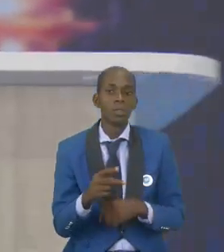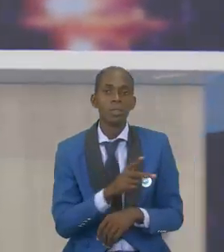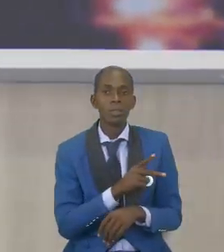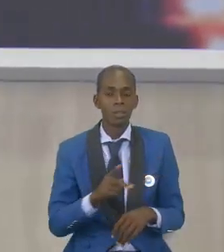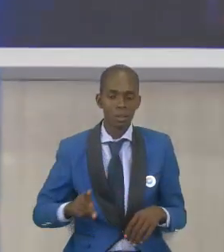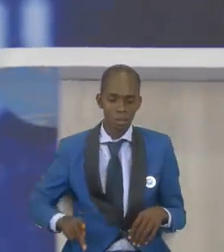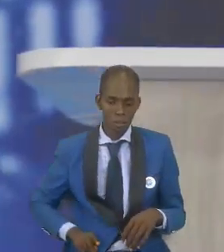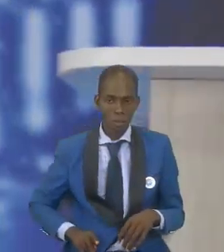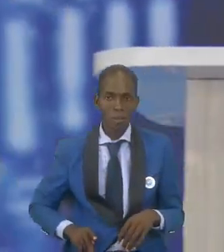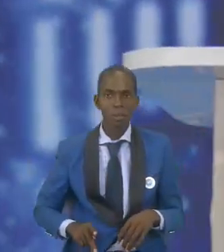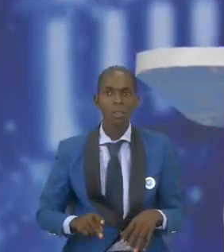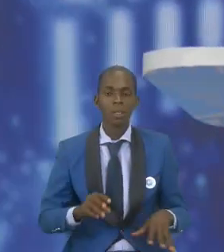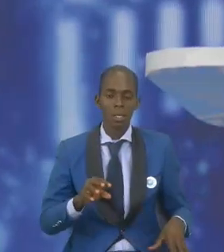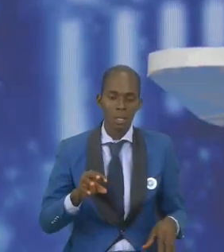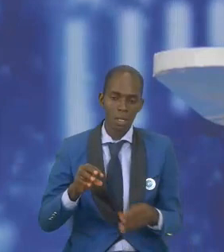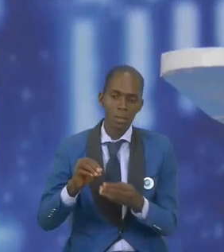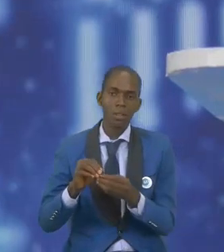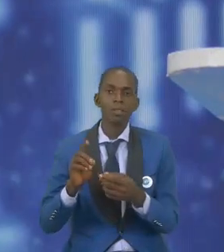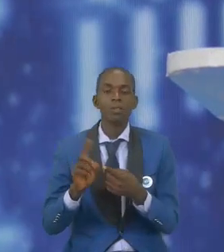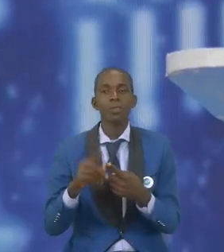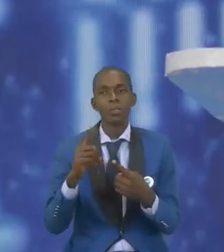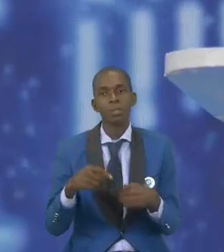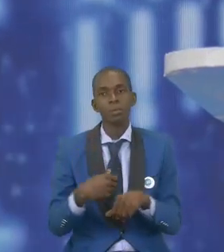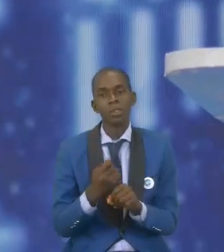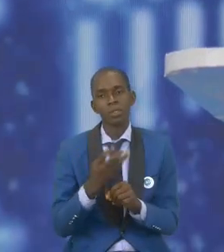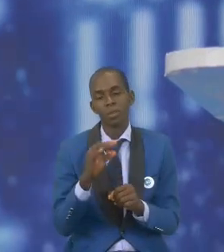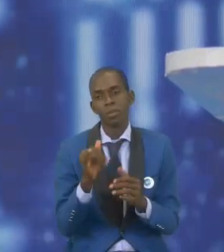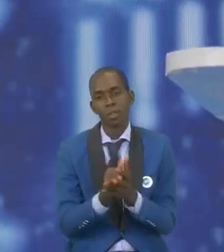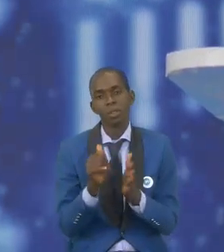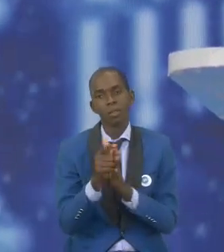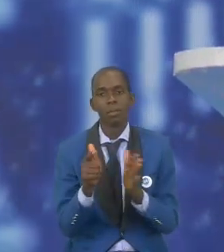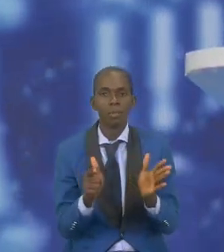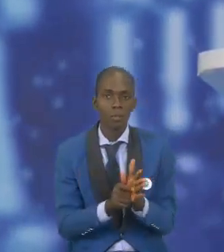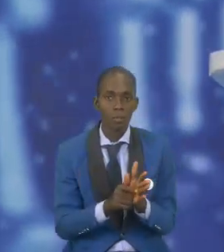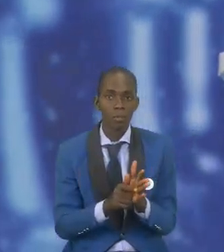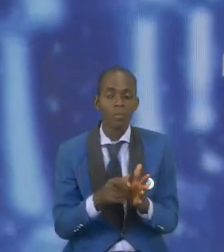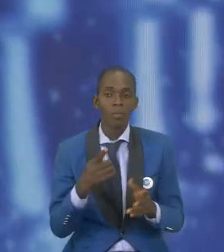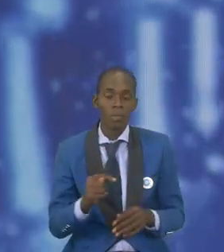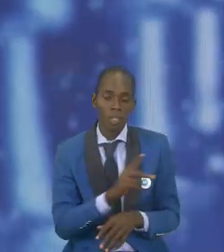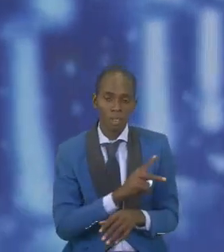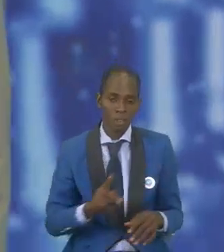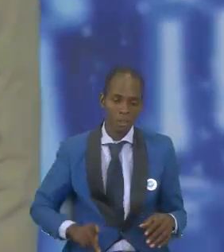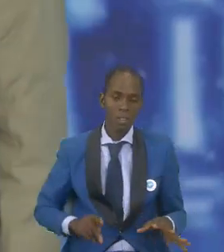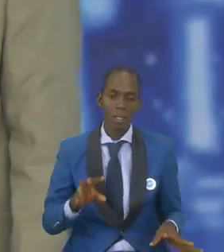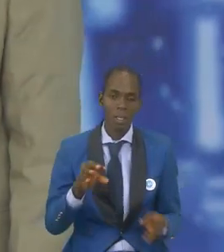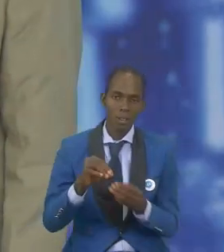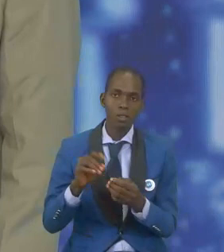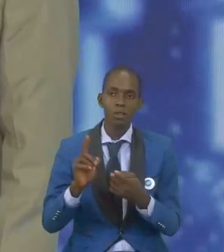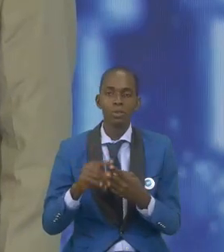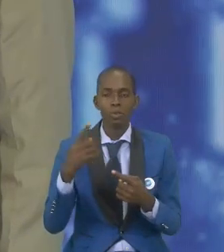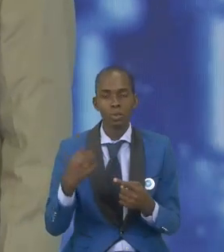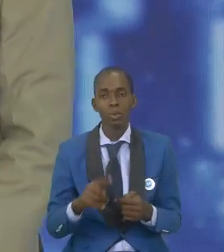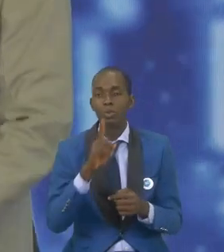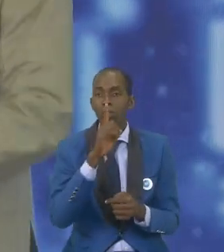contributed to the making of the decree. The man contributed to the fact that